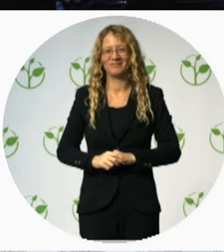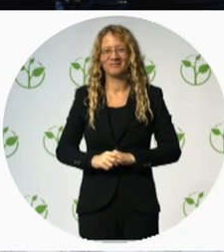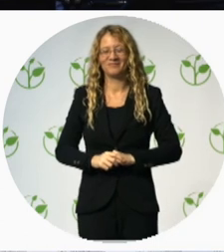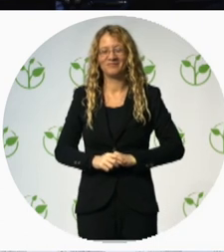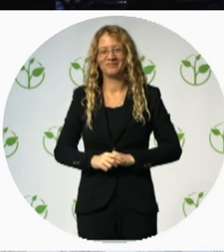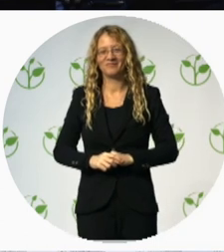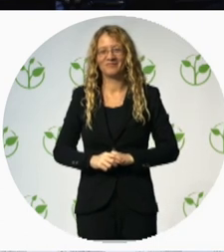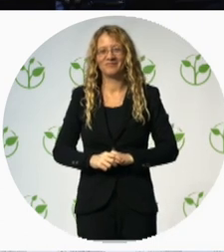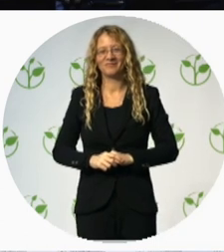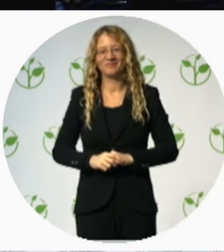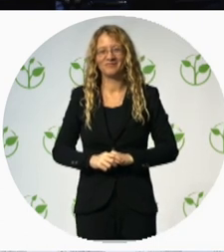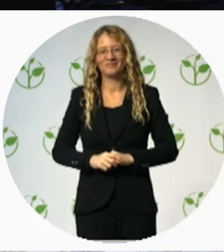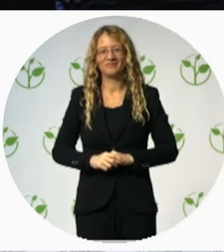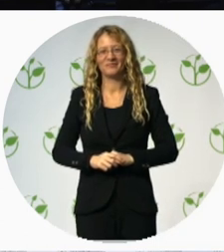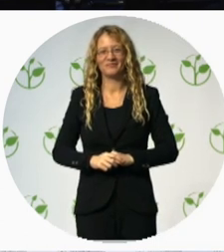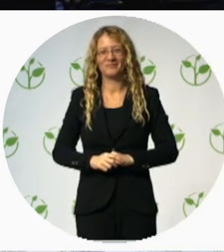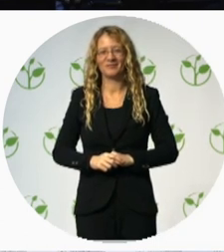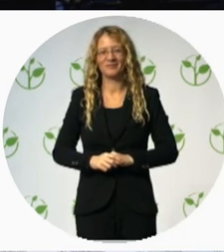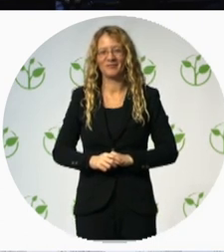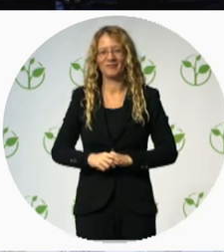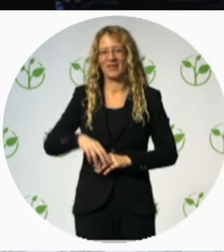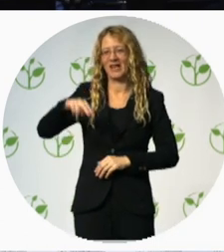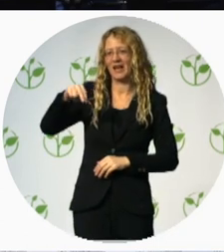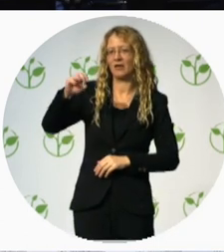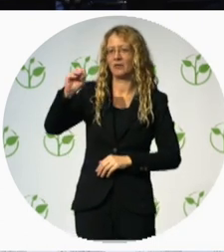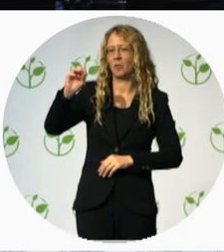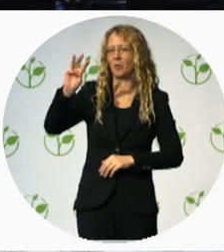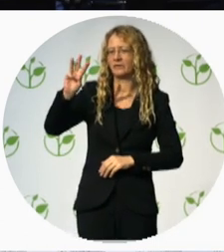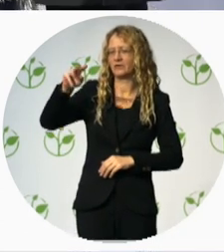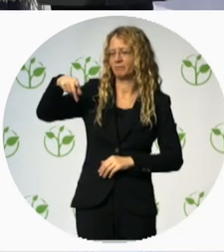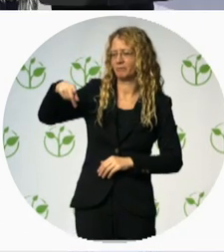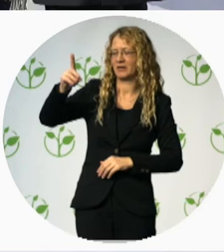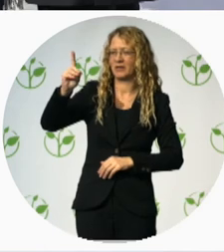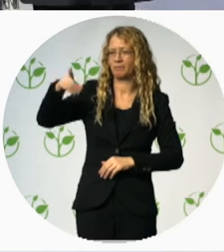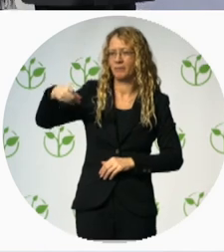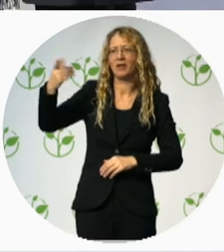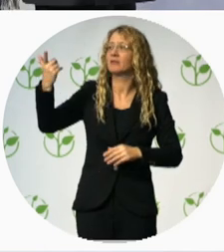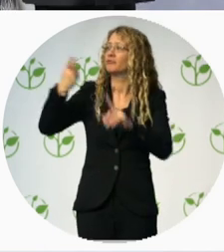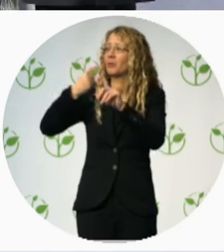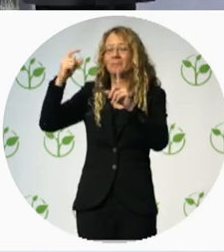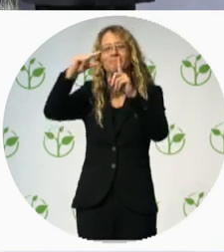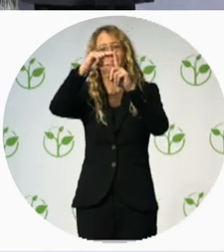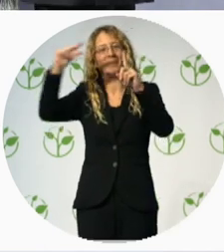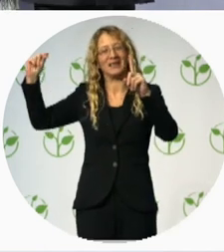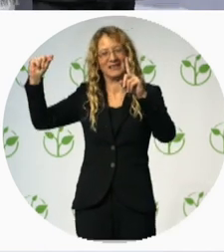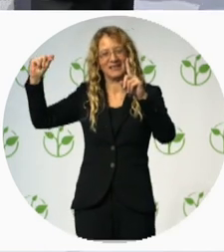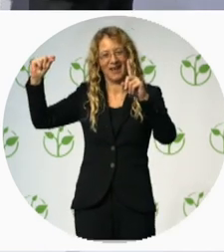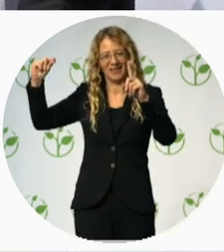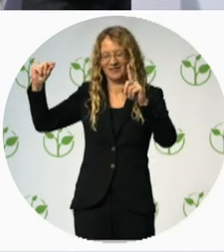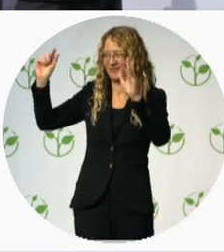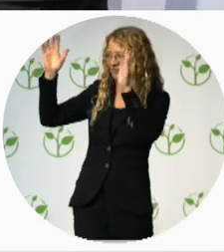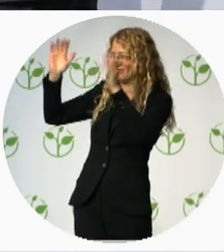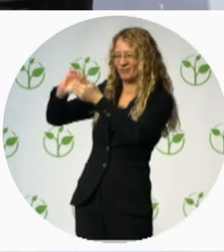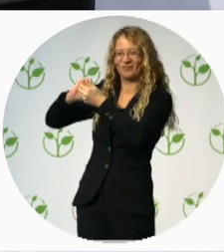Congratulations to Now PDP from Pakistan. Now PDP is an NGO working on disability inclusion initiatives. Based